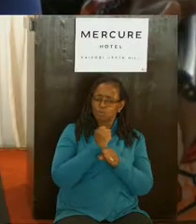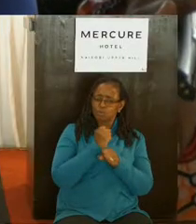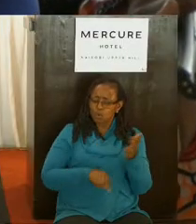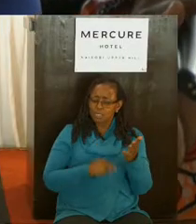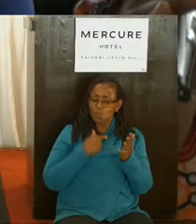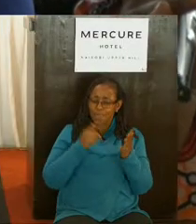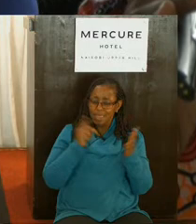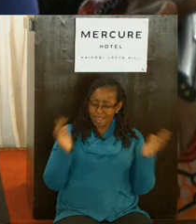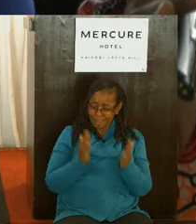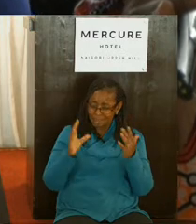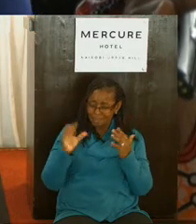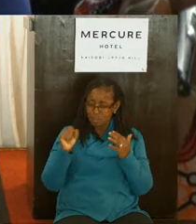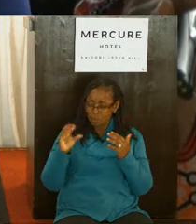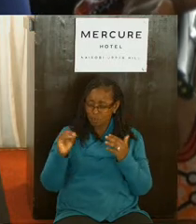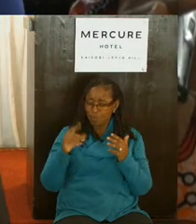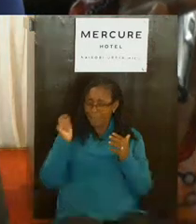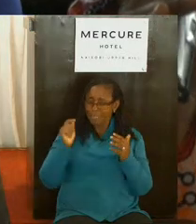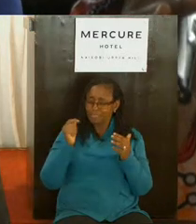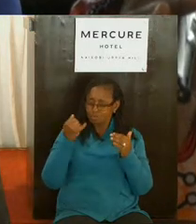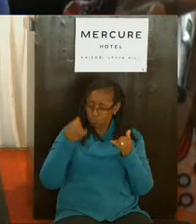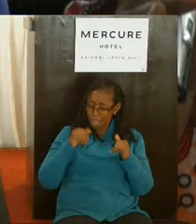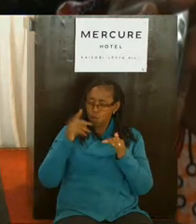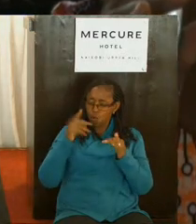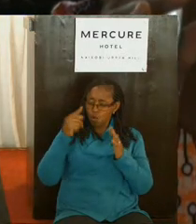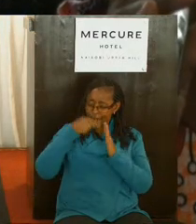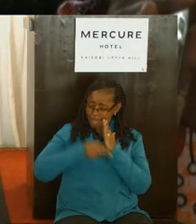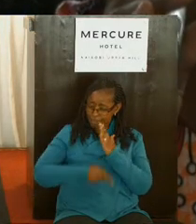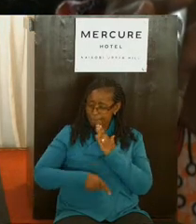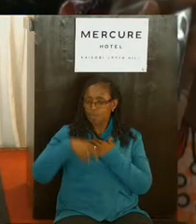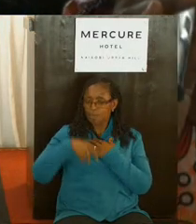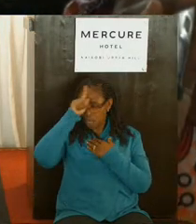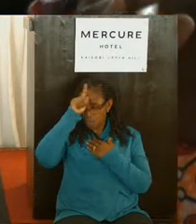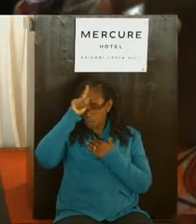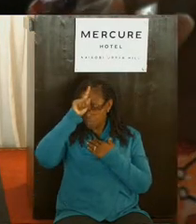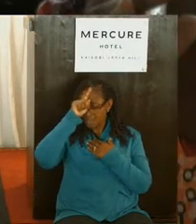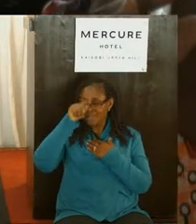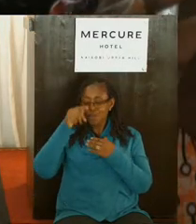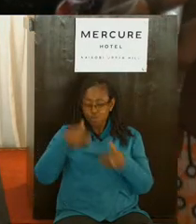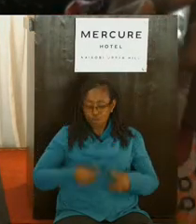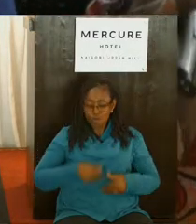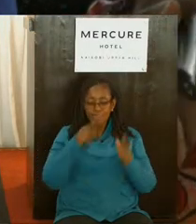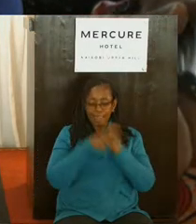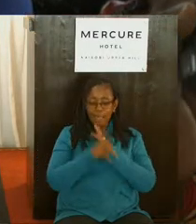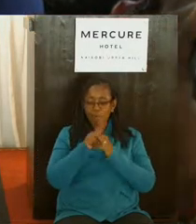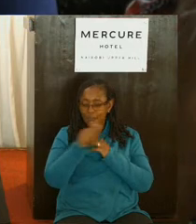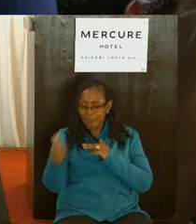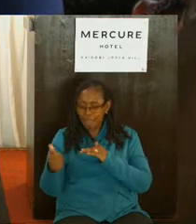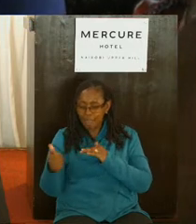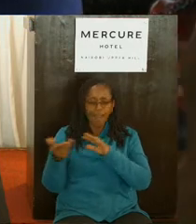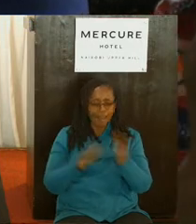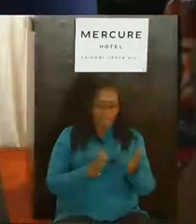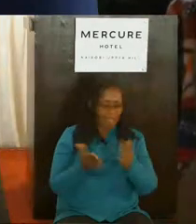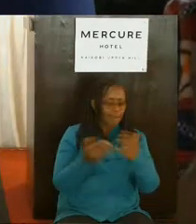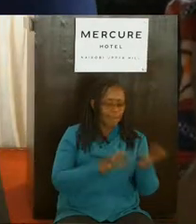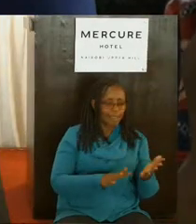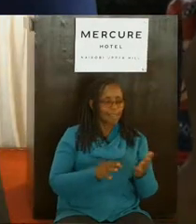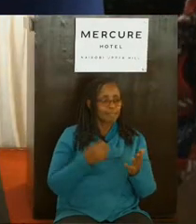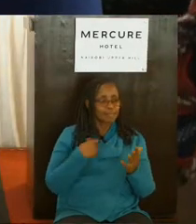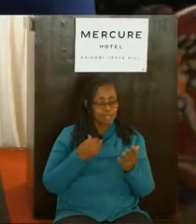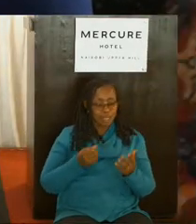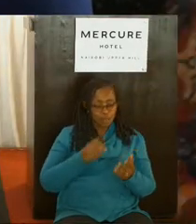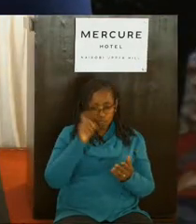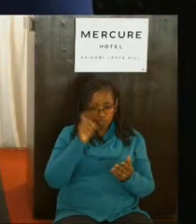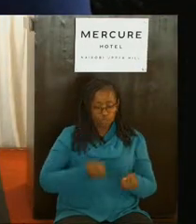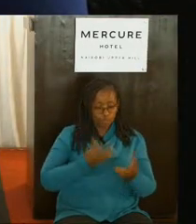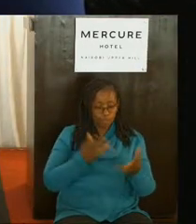the csos to go deeper to go deeper to the ground because the youths are killing each other they are dying I don't know I'm posing that question